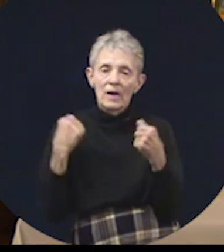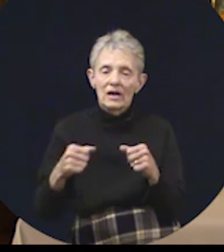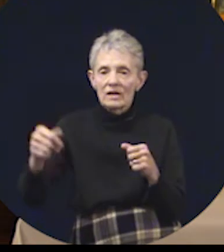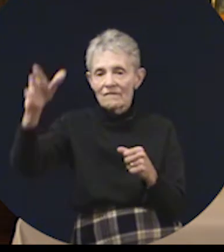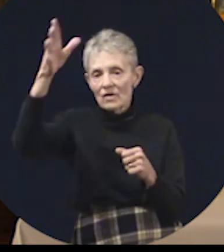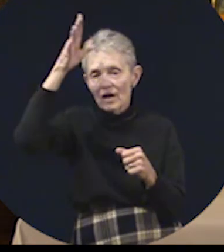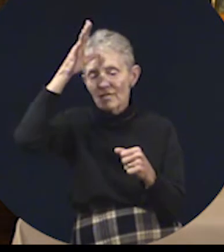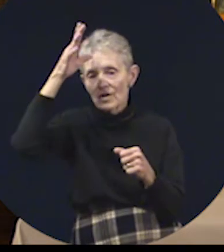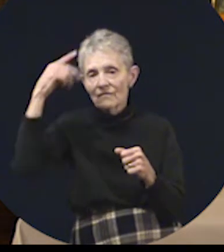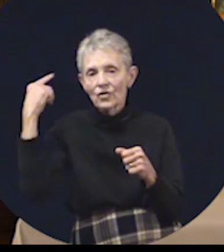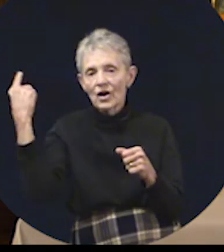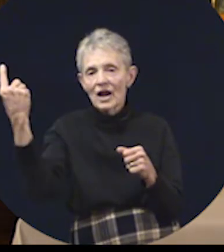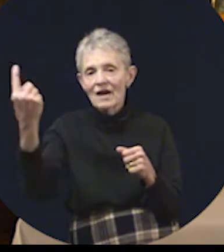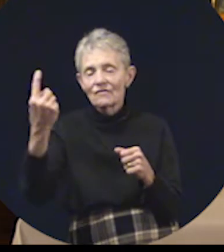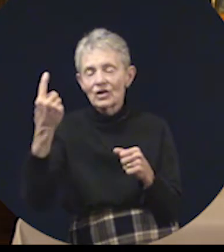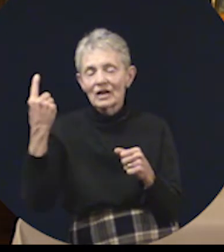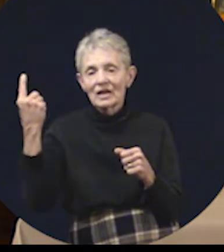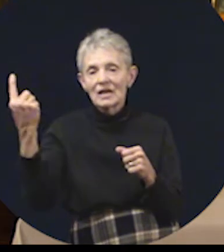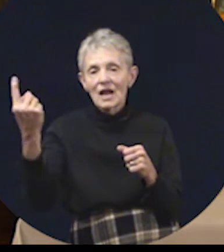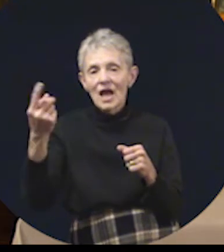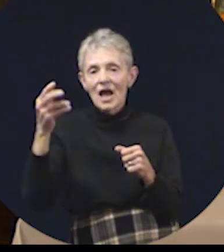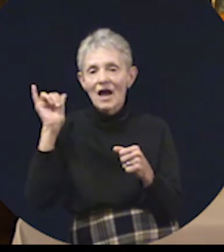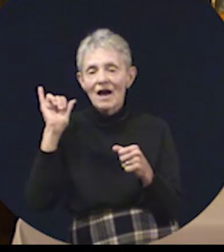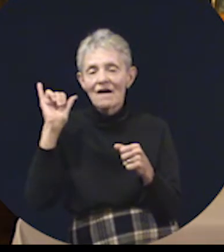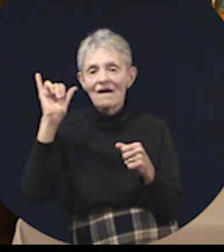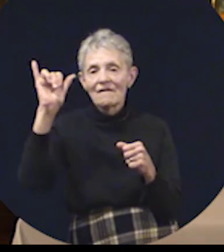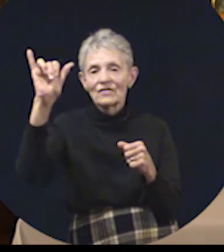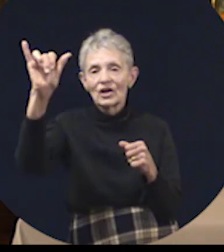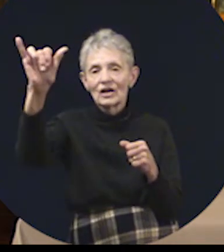and ever.